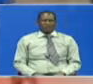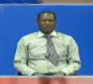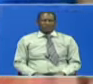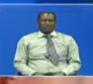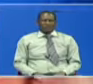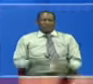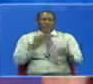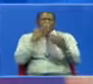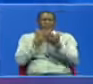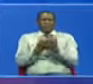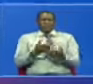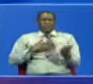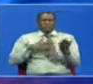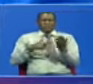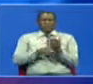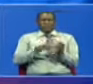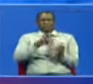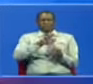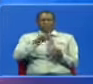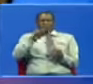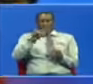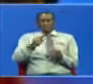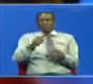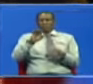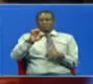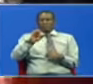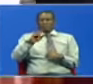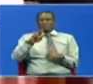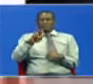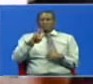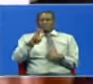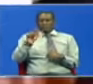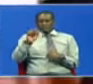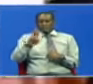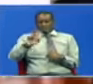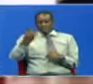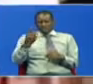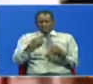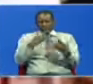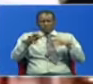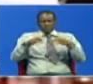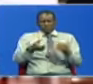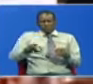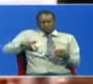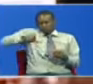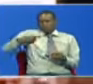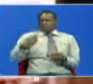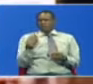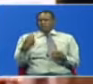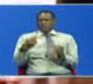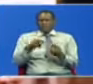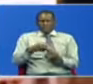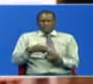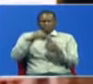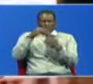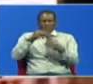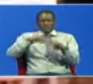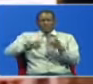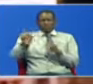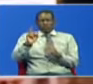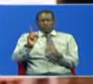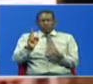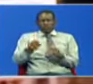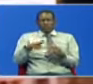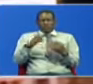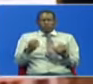Thank you. Hi, my name is Winnie from Ibru TV. Two questions. One, you talked about an increase in the numbers, and especially in Nairobi. So